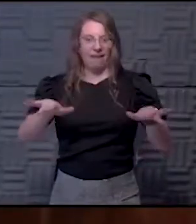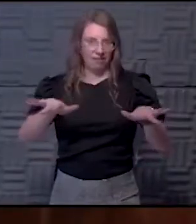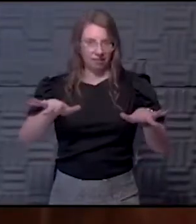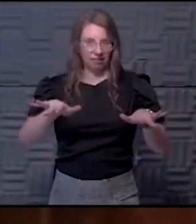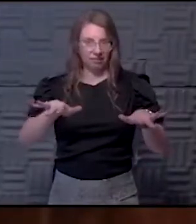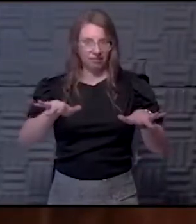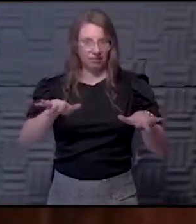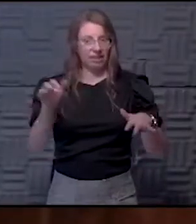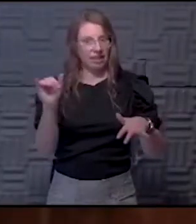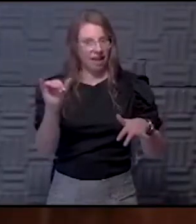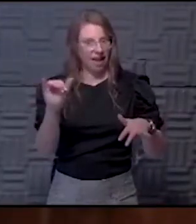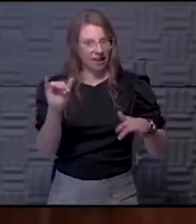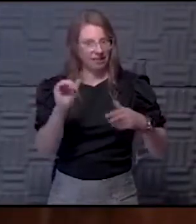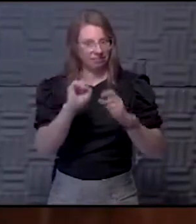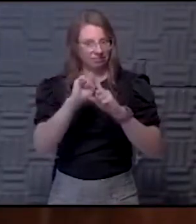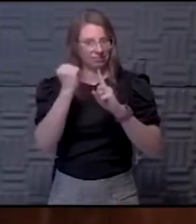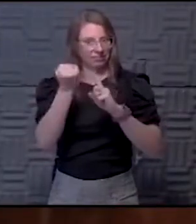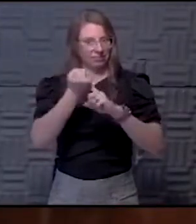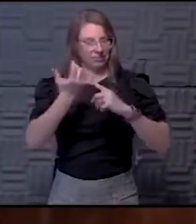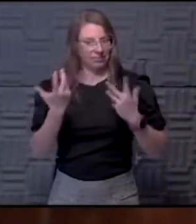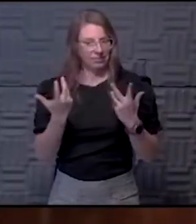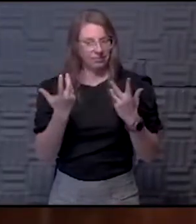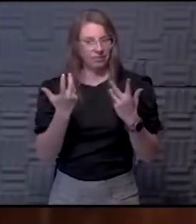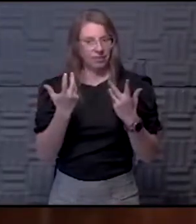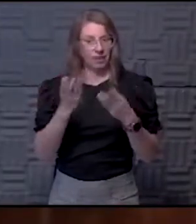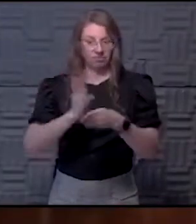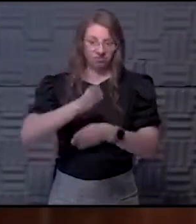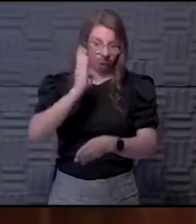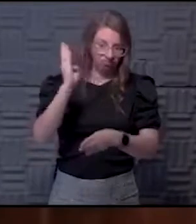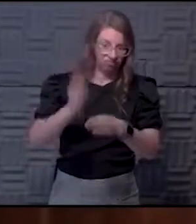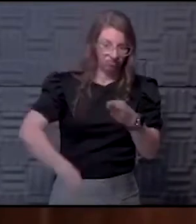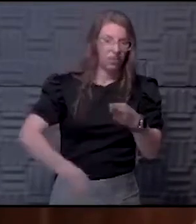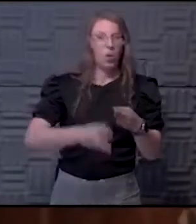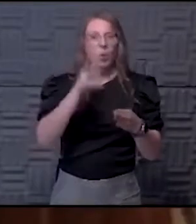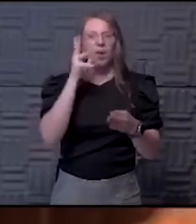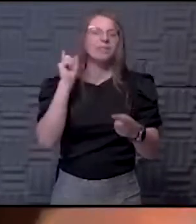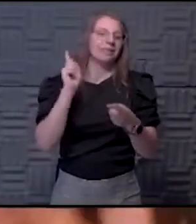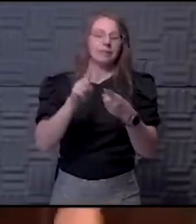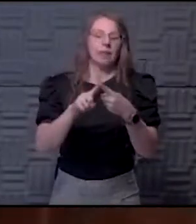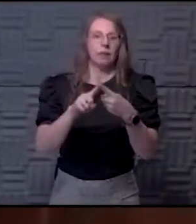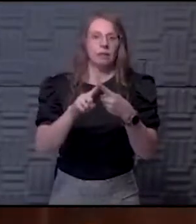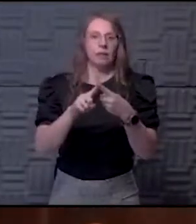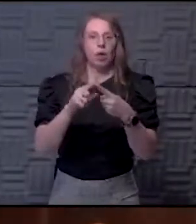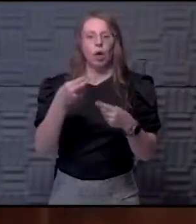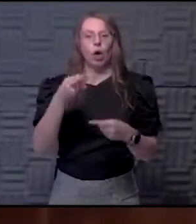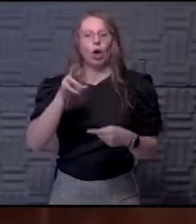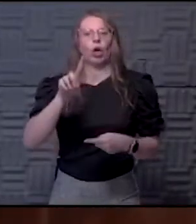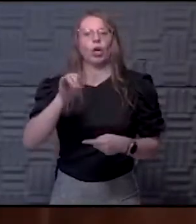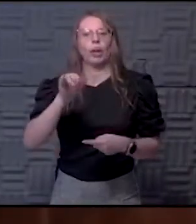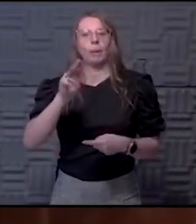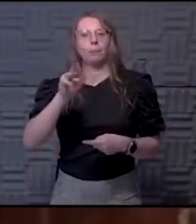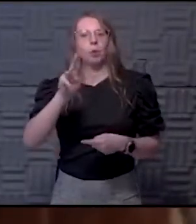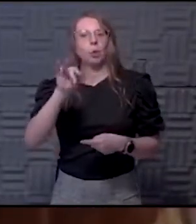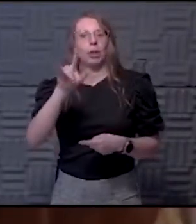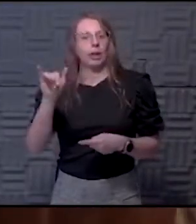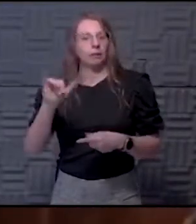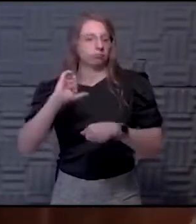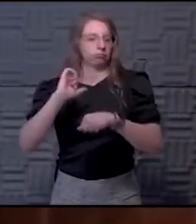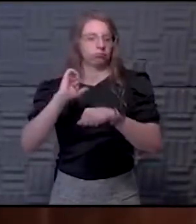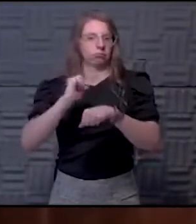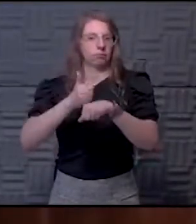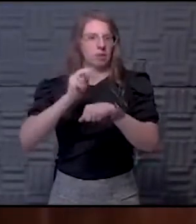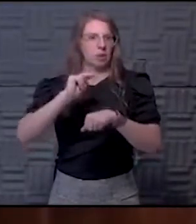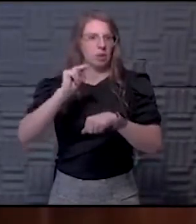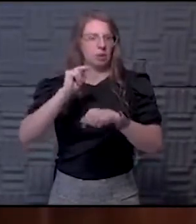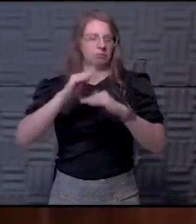context. And we know we're not going to get out of this until we have a level of herd immunity probably north